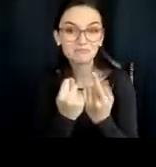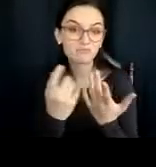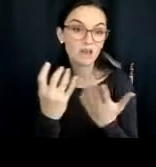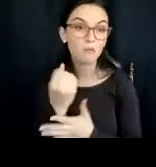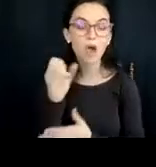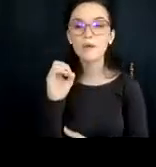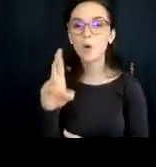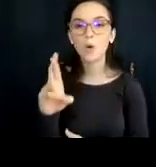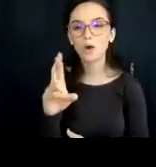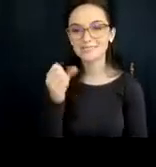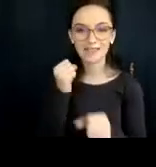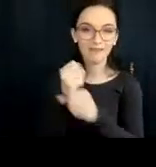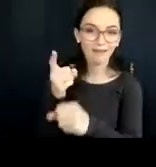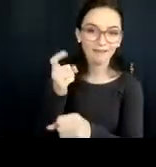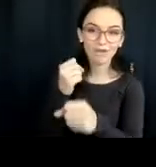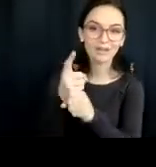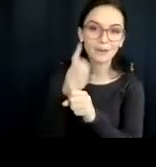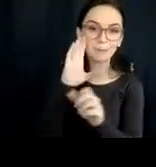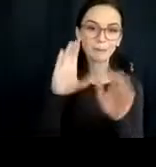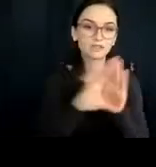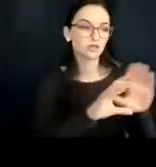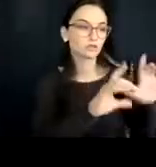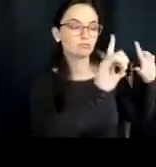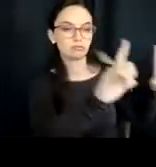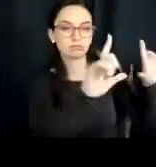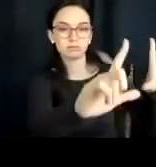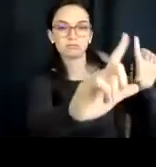will we find in here? I think